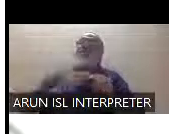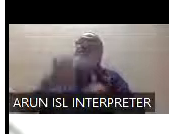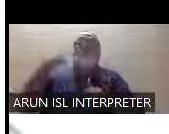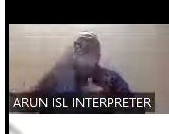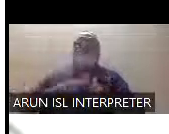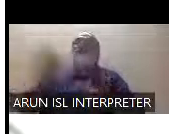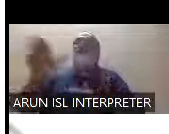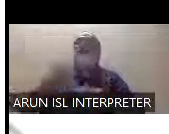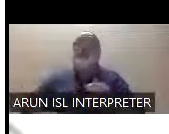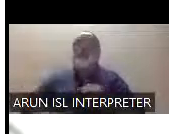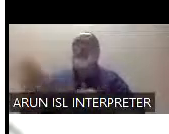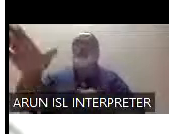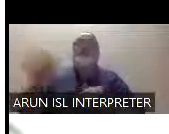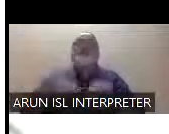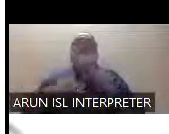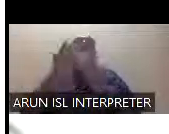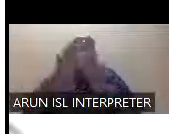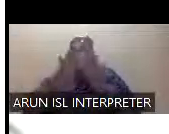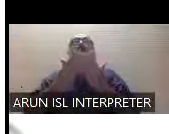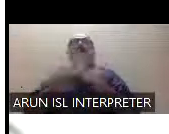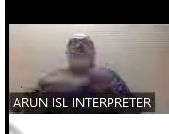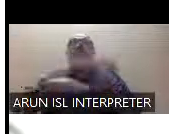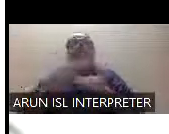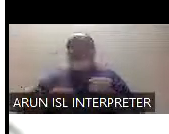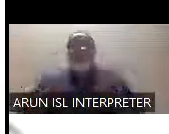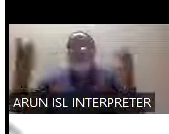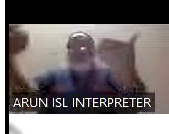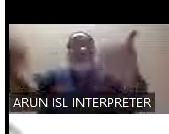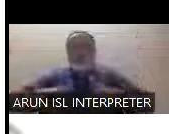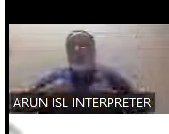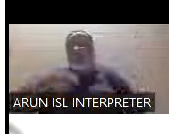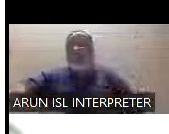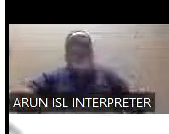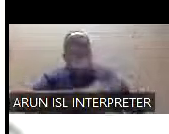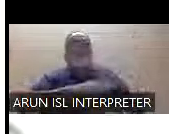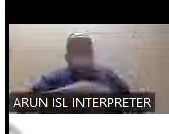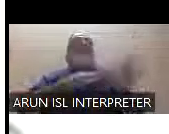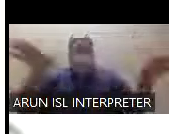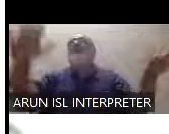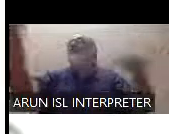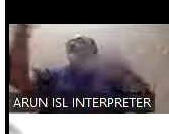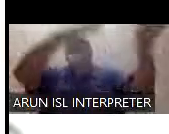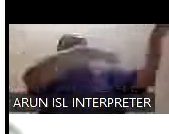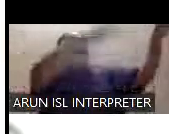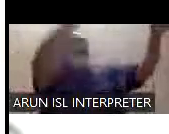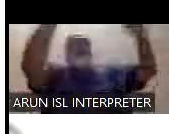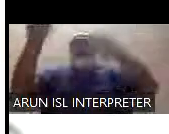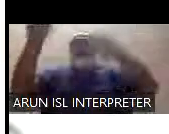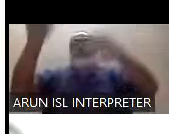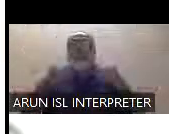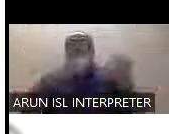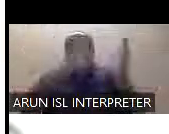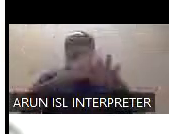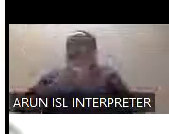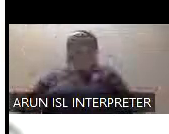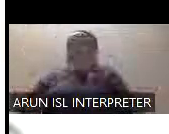because there's a ramp in the school building only at the entrance of the building. But there are not ramps everywhere, connecting the playground, connecting